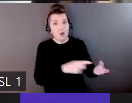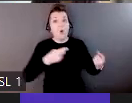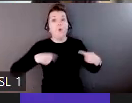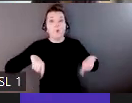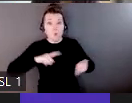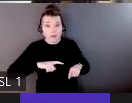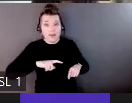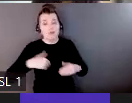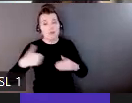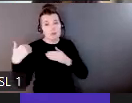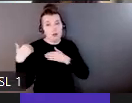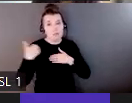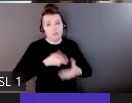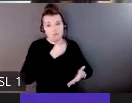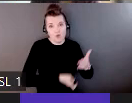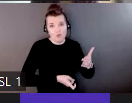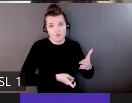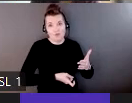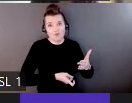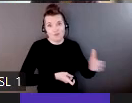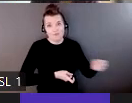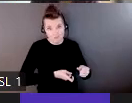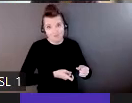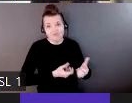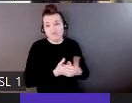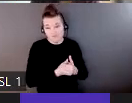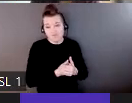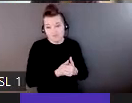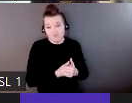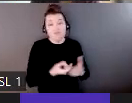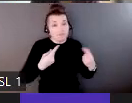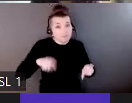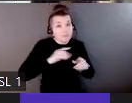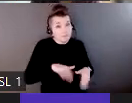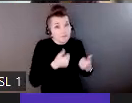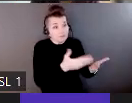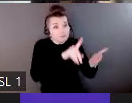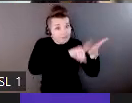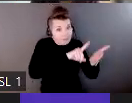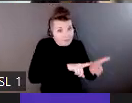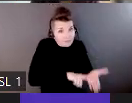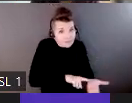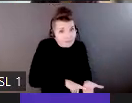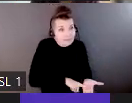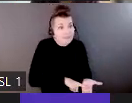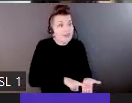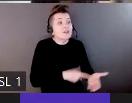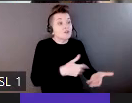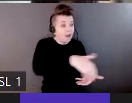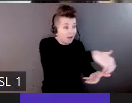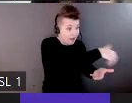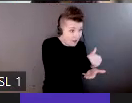significant cognitive impairments? But what we do offer is a thorough investigation. Give me a report. Let me talk to